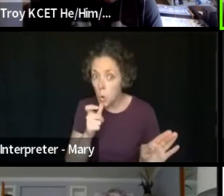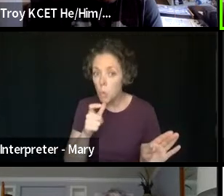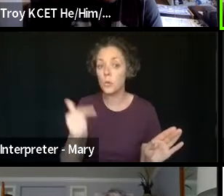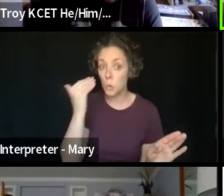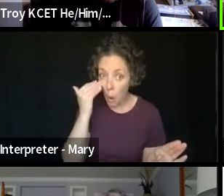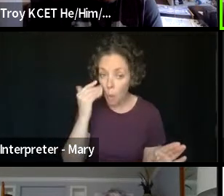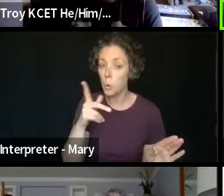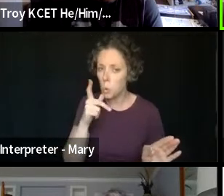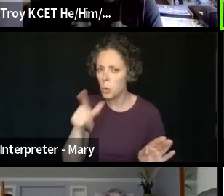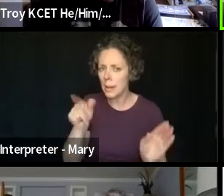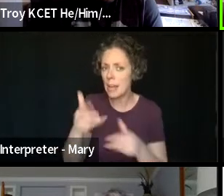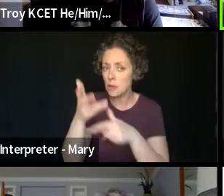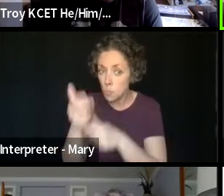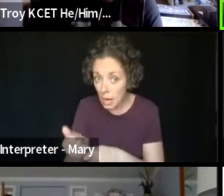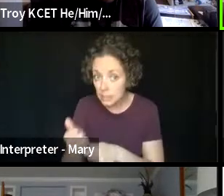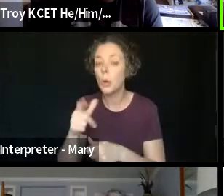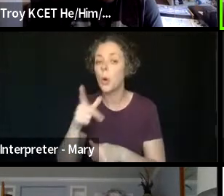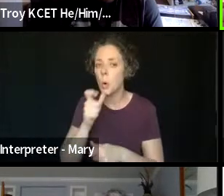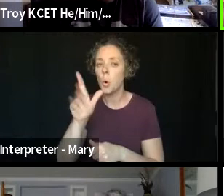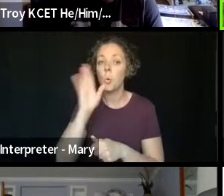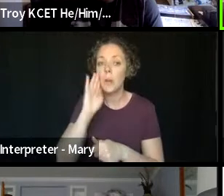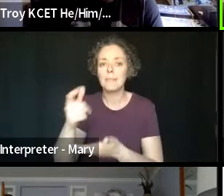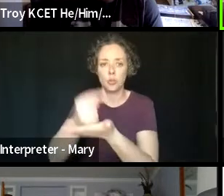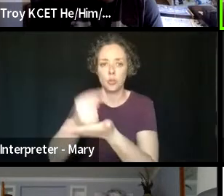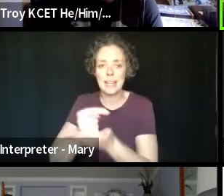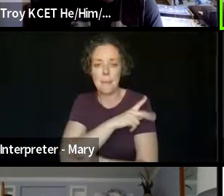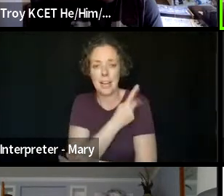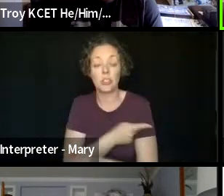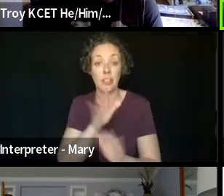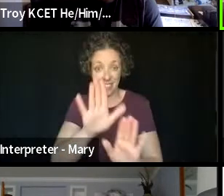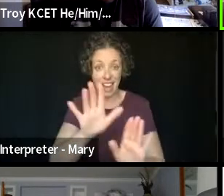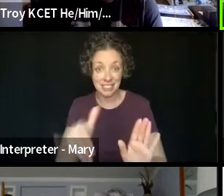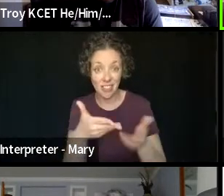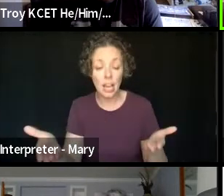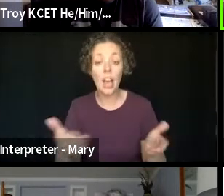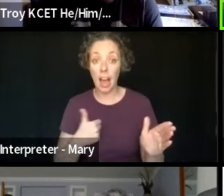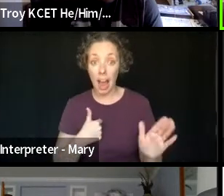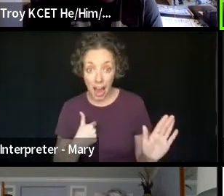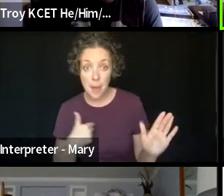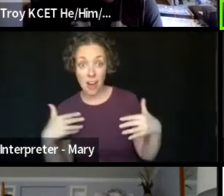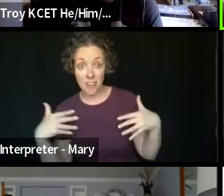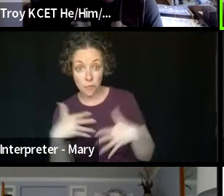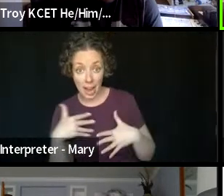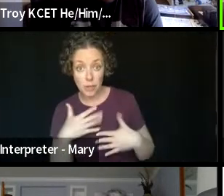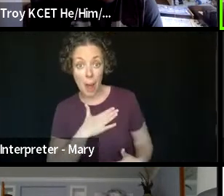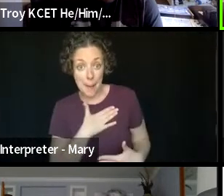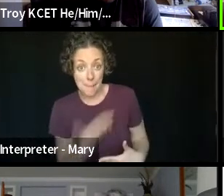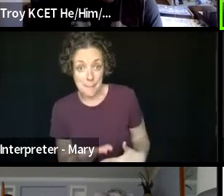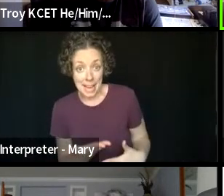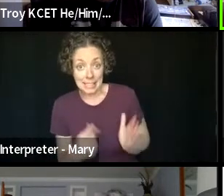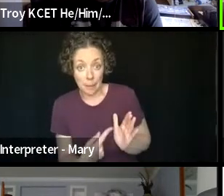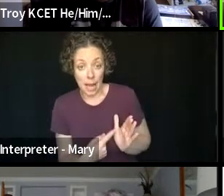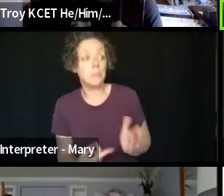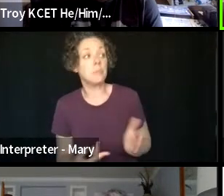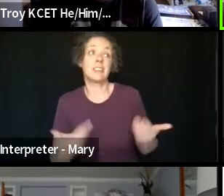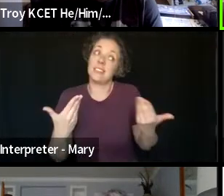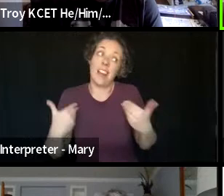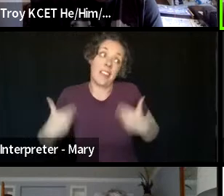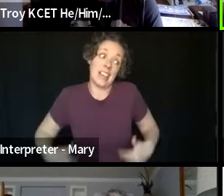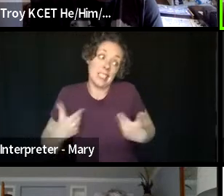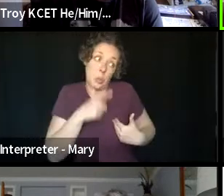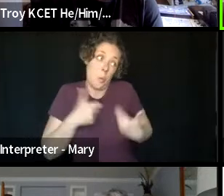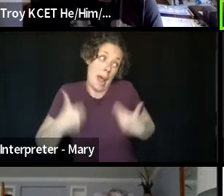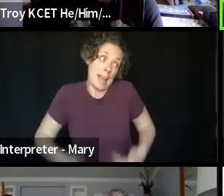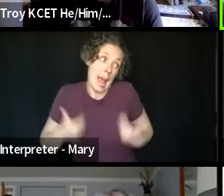going to treat your patients? Because that's the thing. Like, I'm afraid to admit some of, like, this is who I am. For instance,